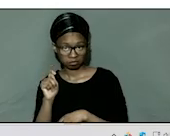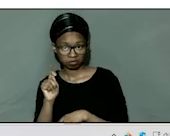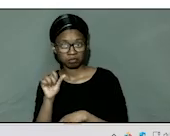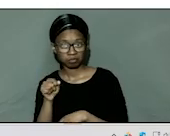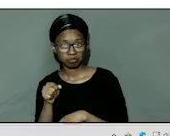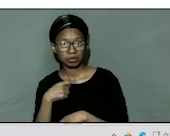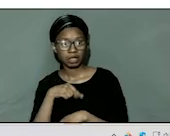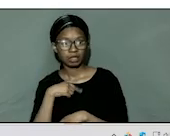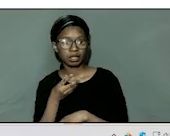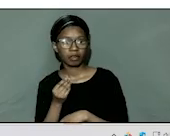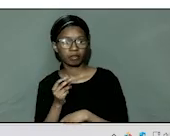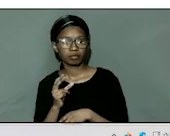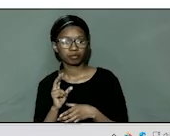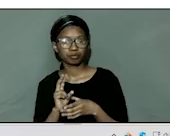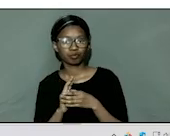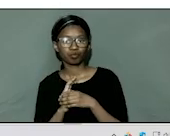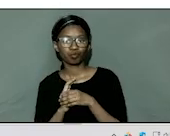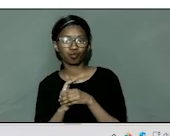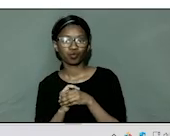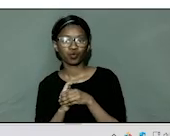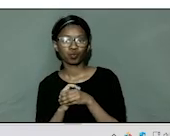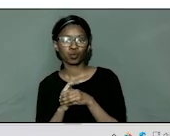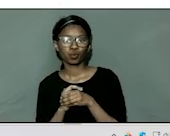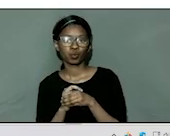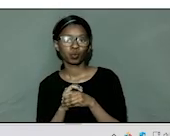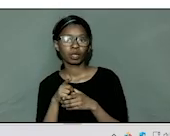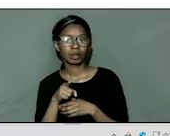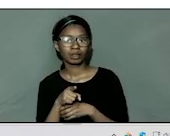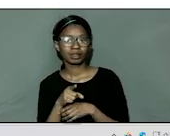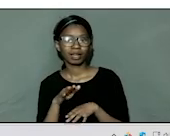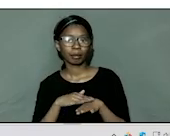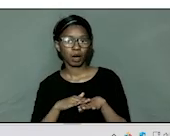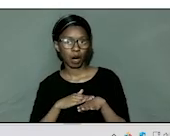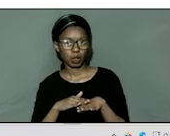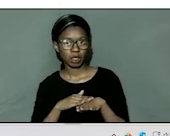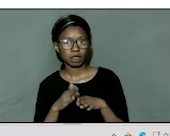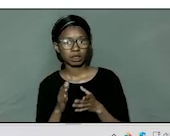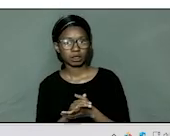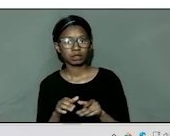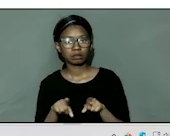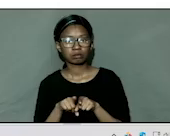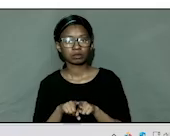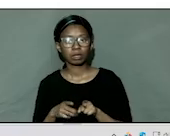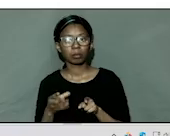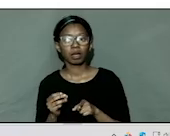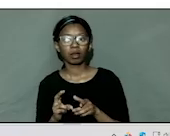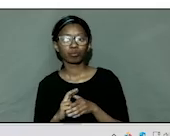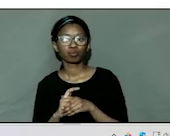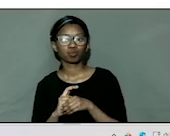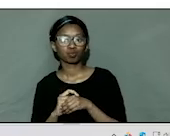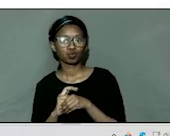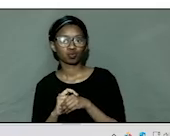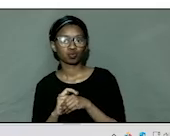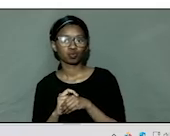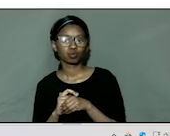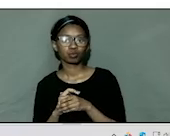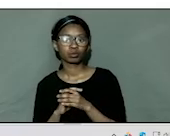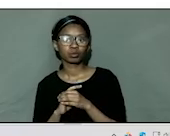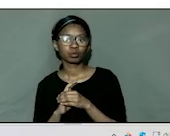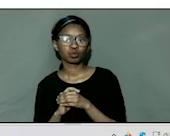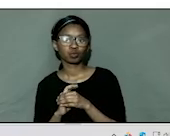mouse that is brown, and then we have a mouse that is white.